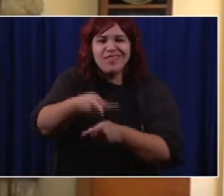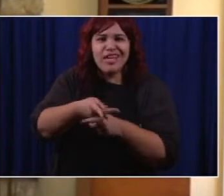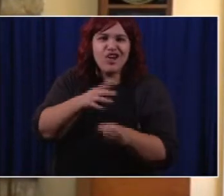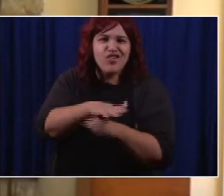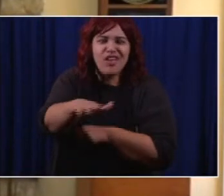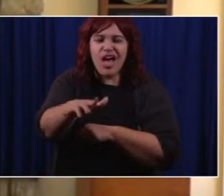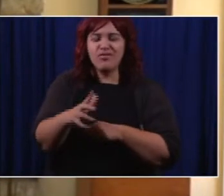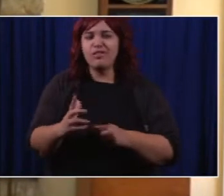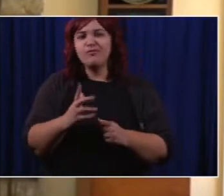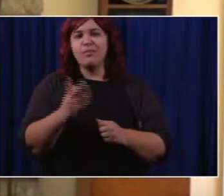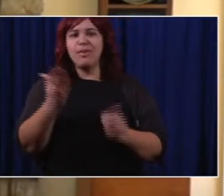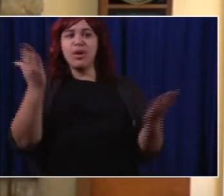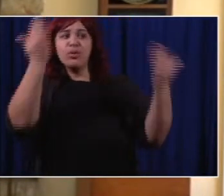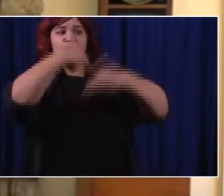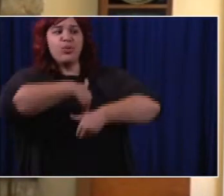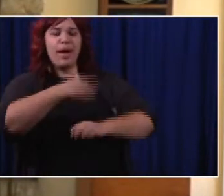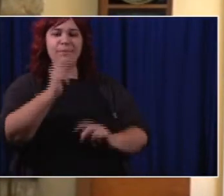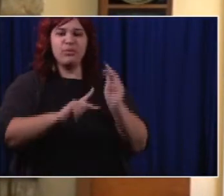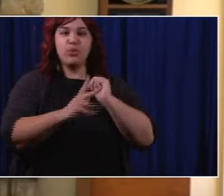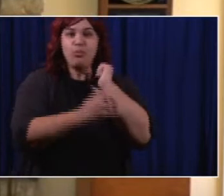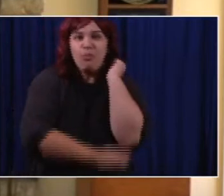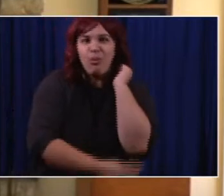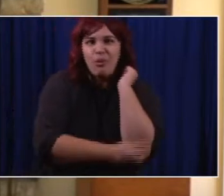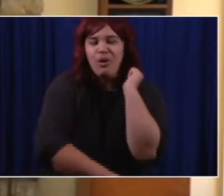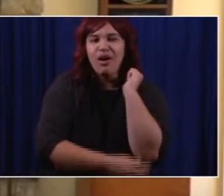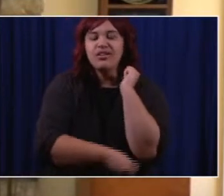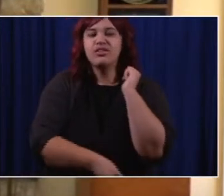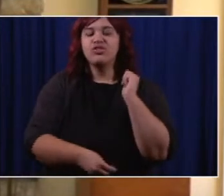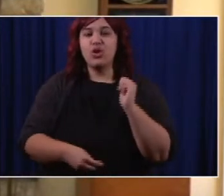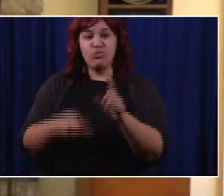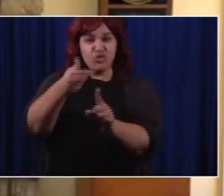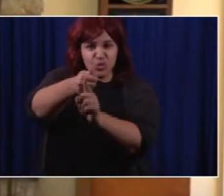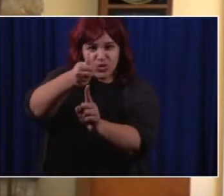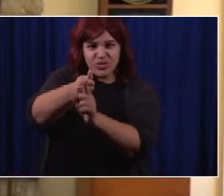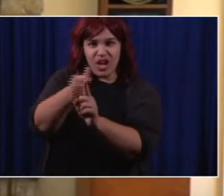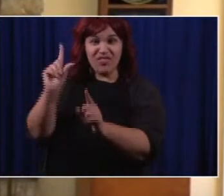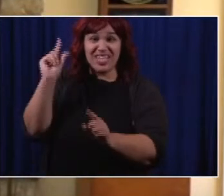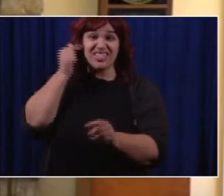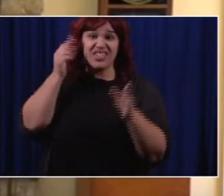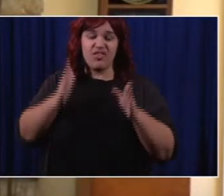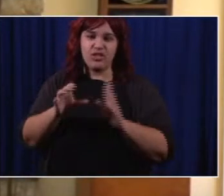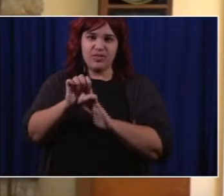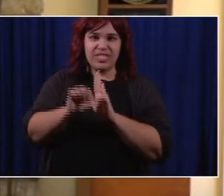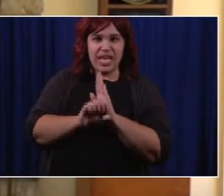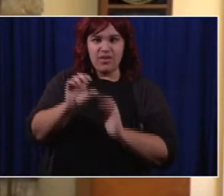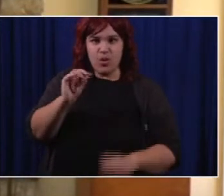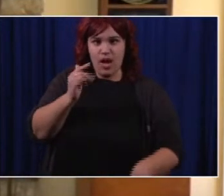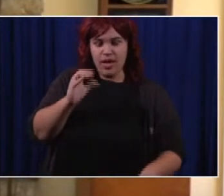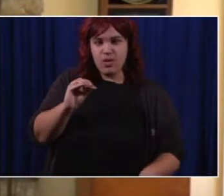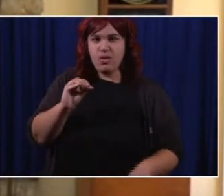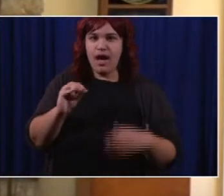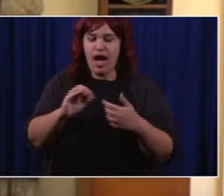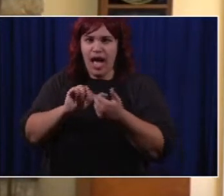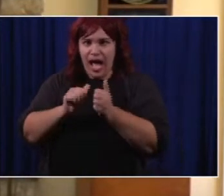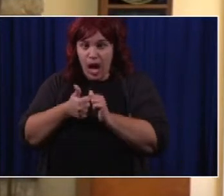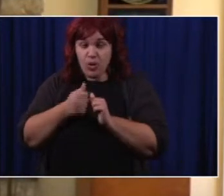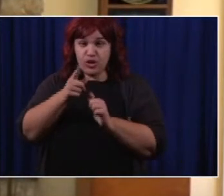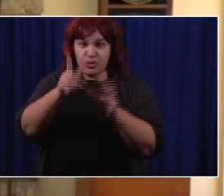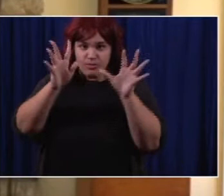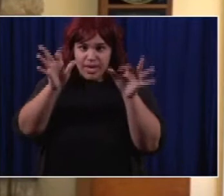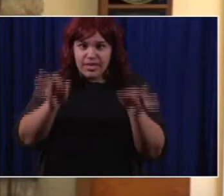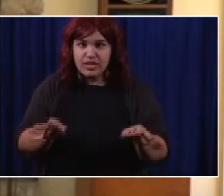COVID. How do you personally go about making these decisions, trying to get political consensus behind these things? And what are